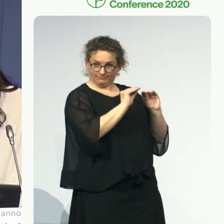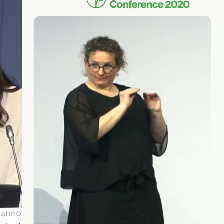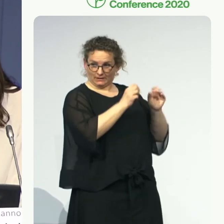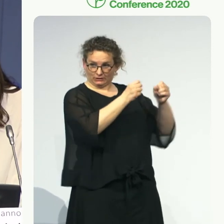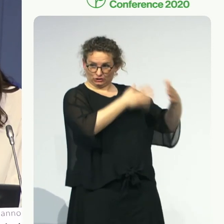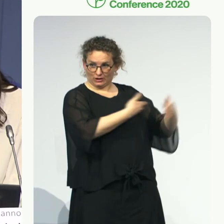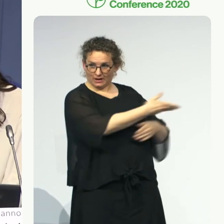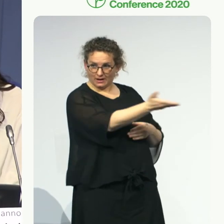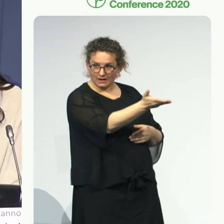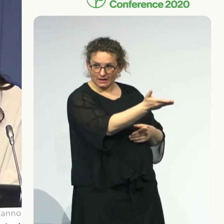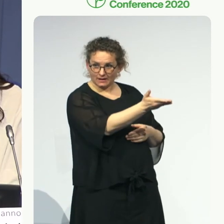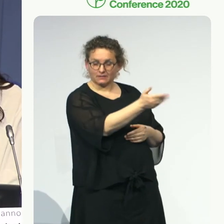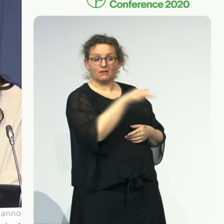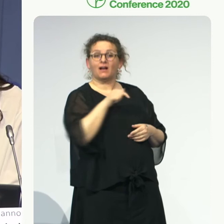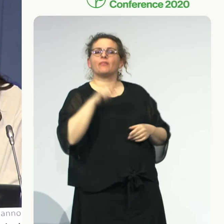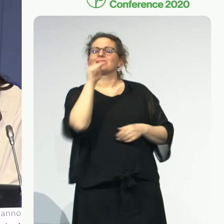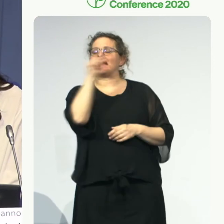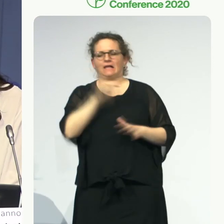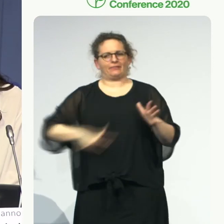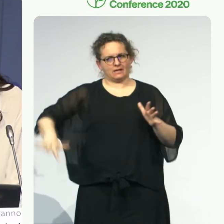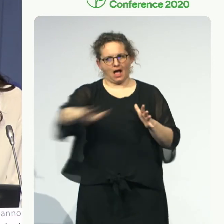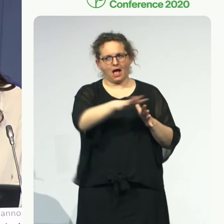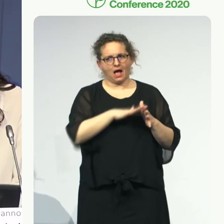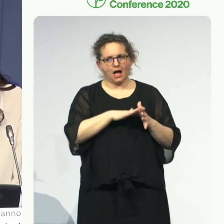Tanzania, that is missing. And I feel